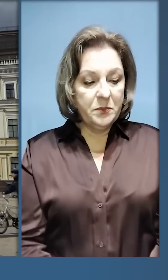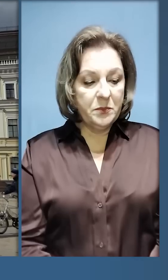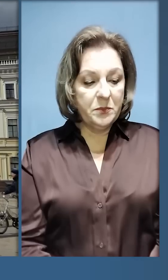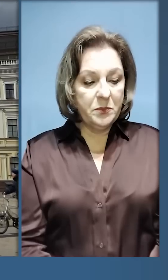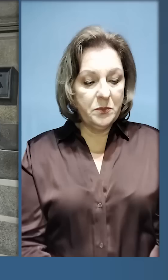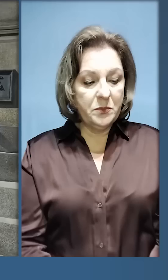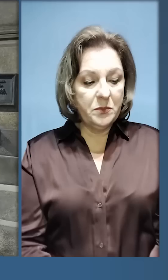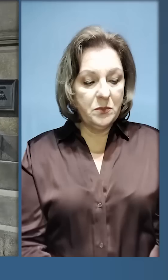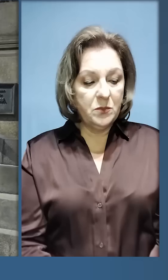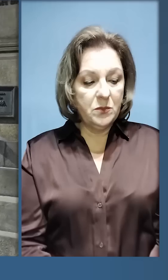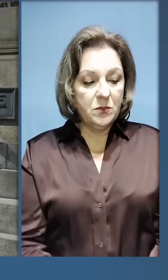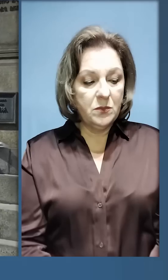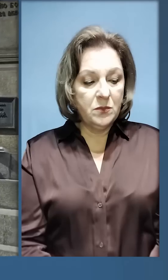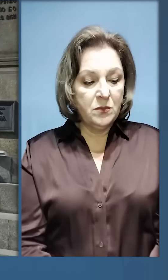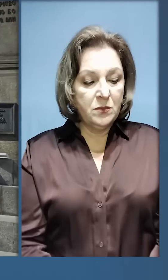the sand.